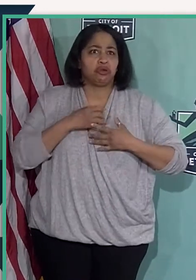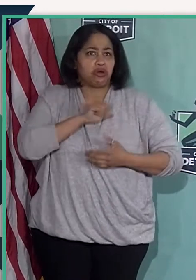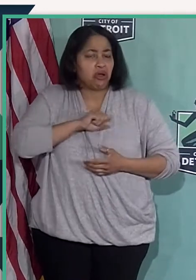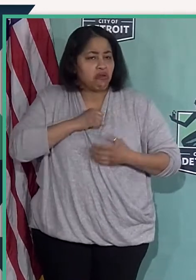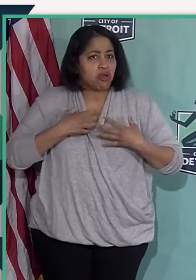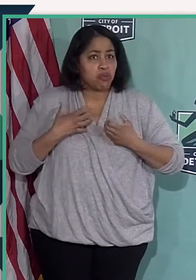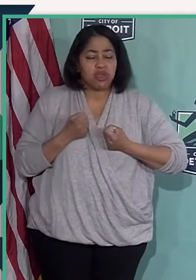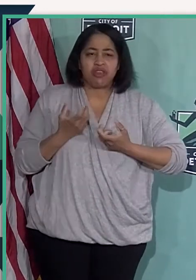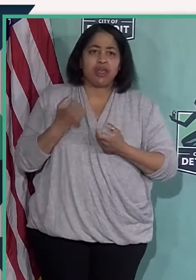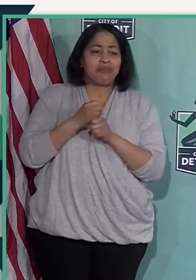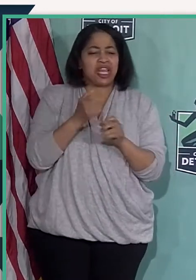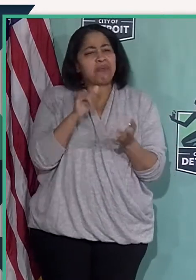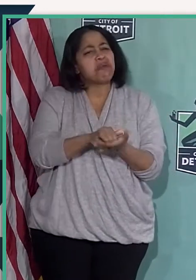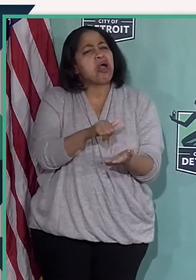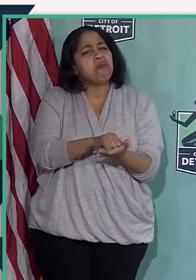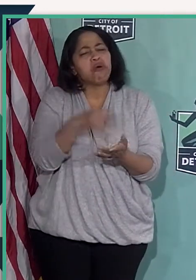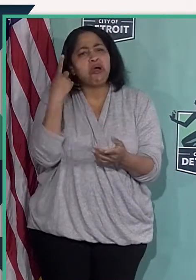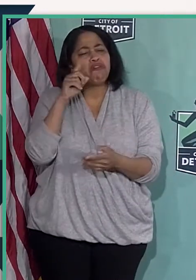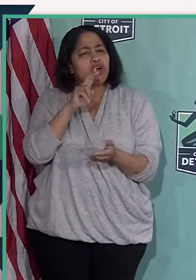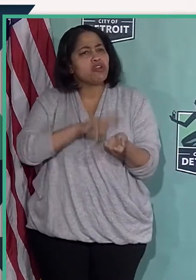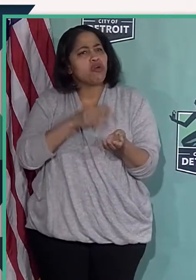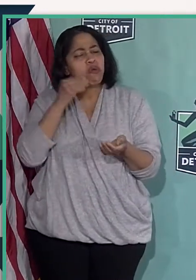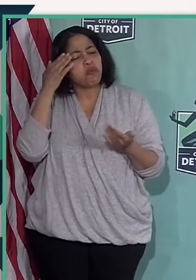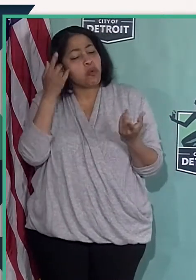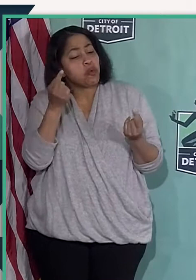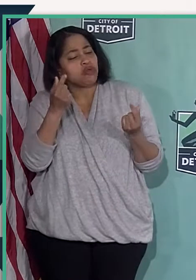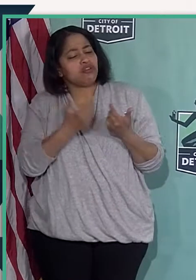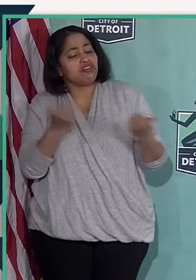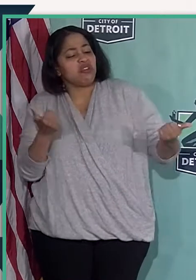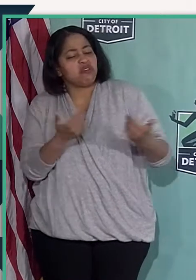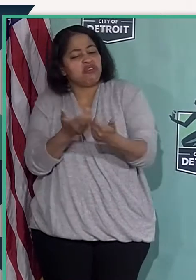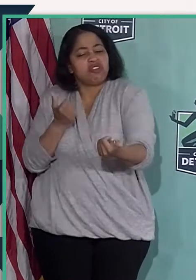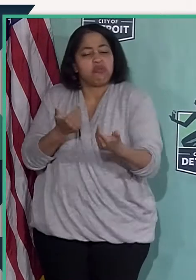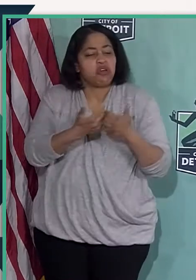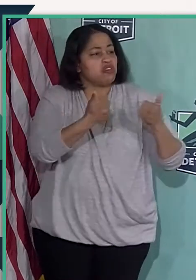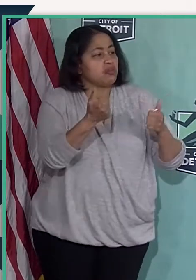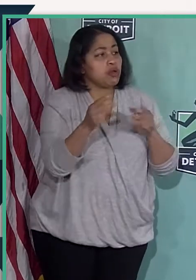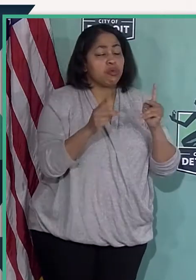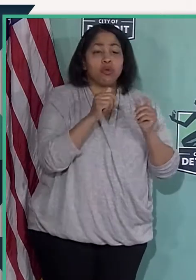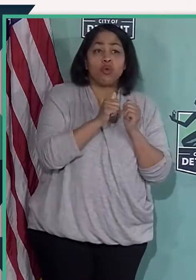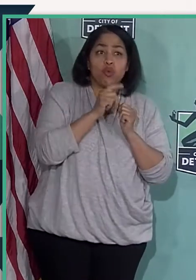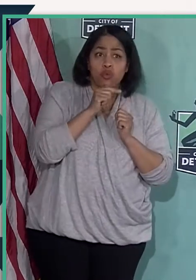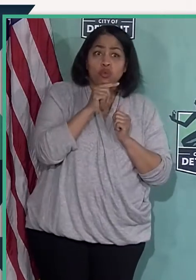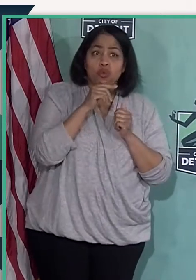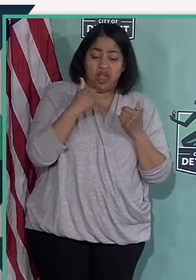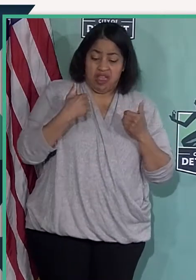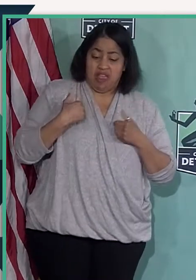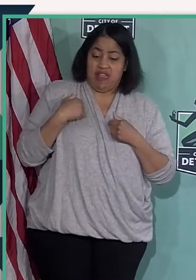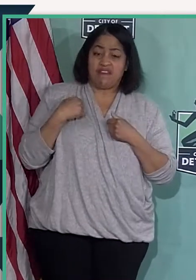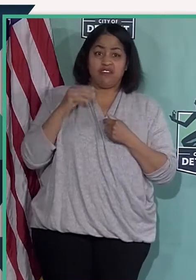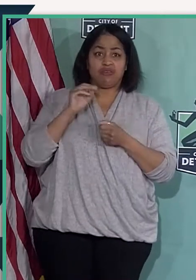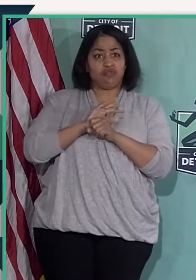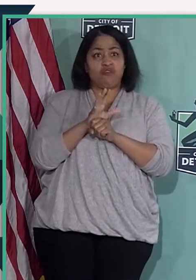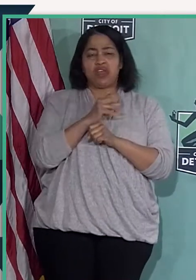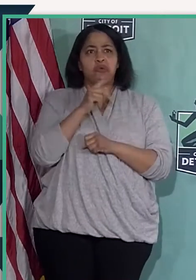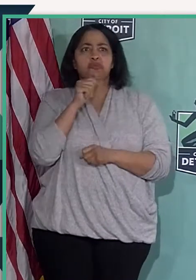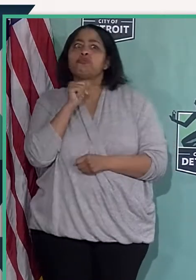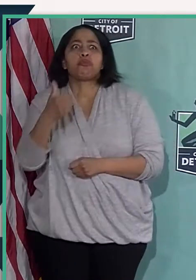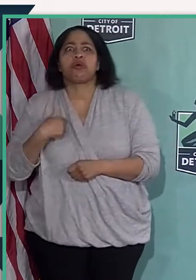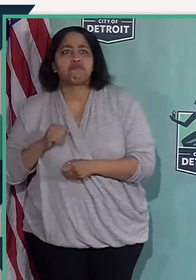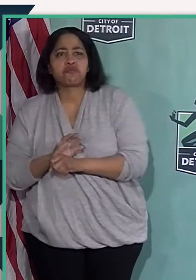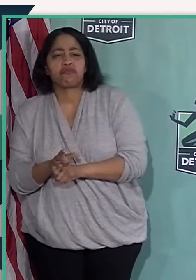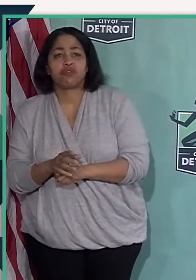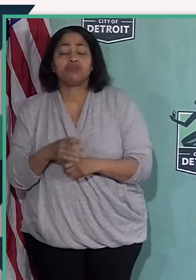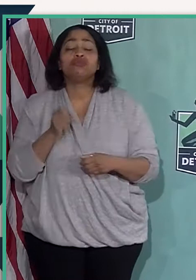how to separate the infectious from the non-infectious. And so what Denise and her